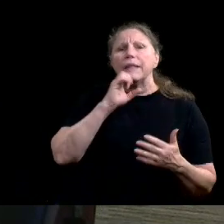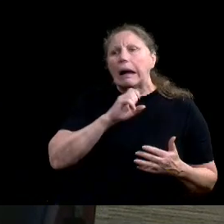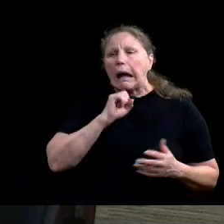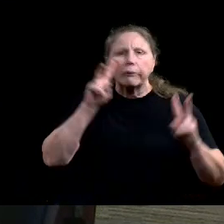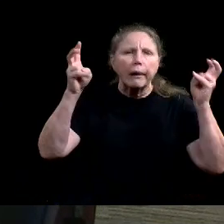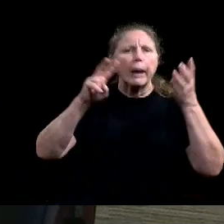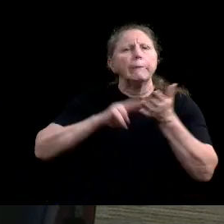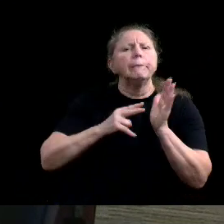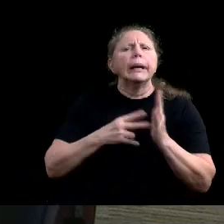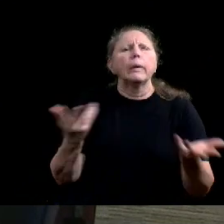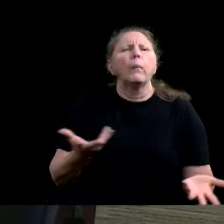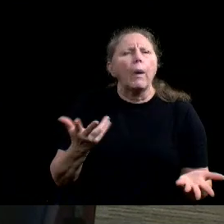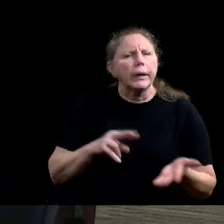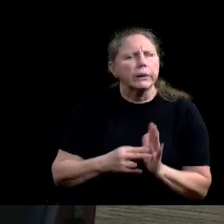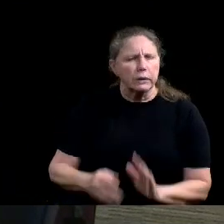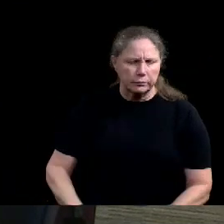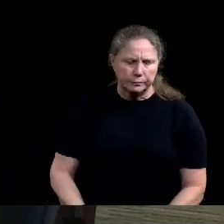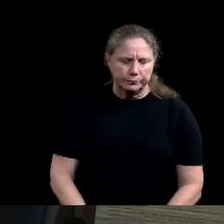So